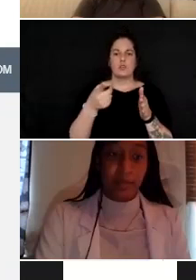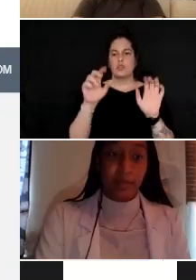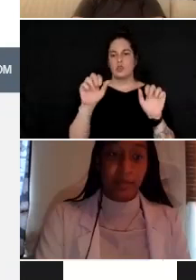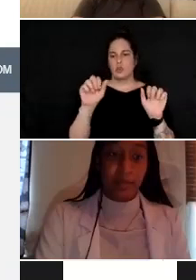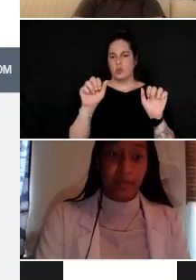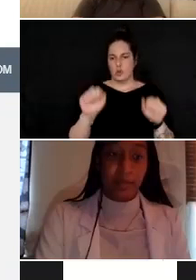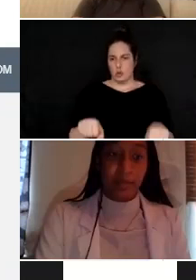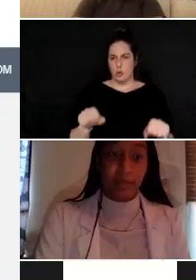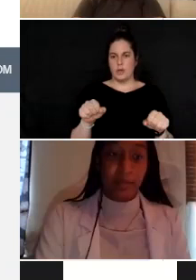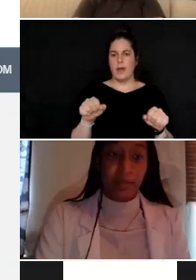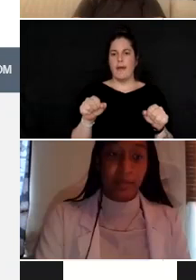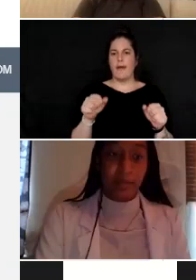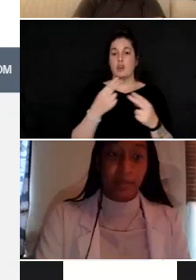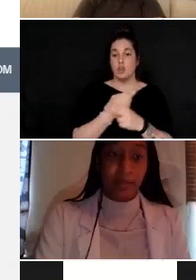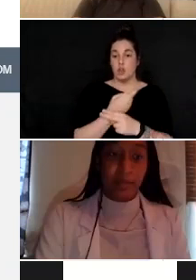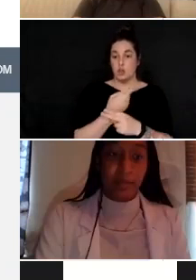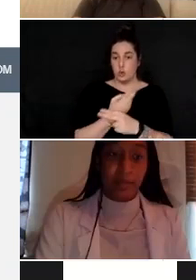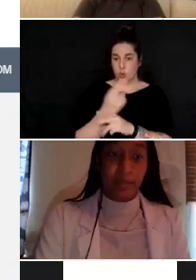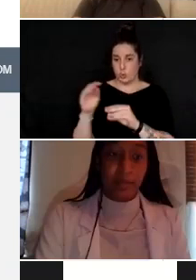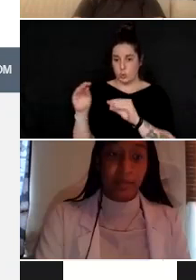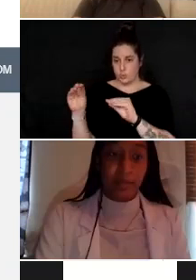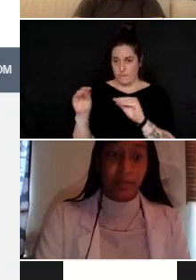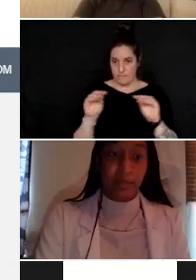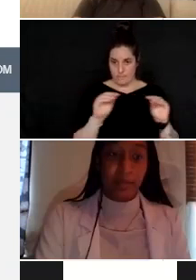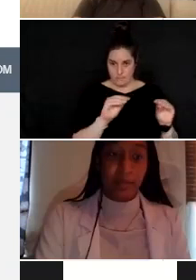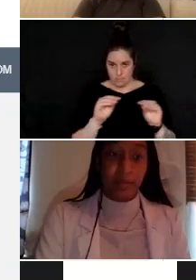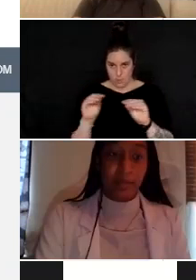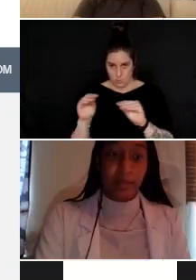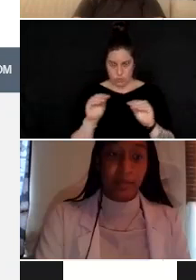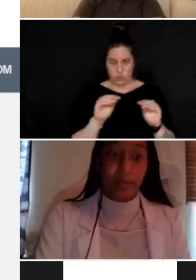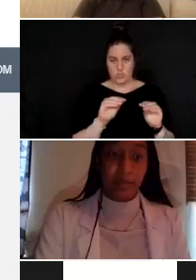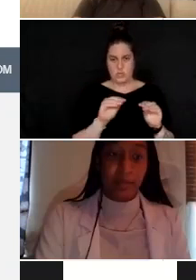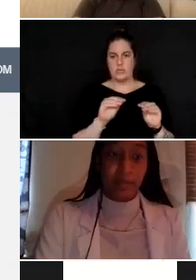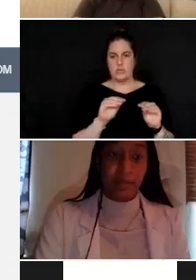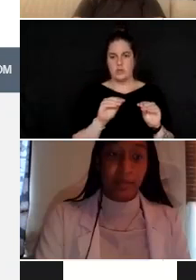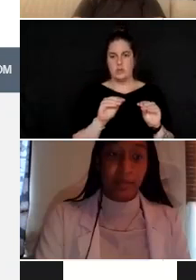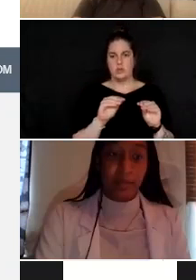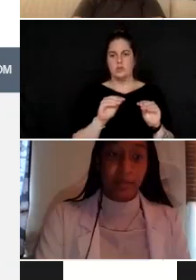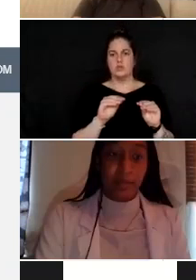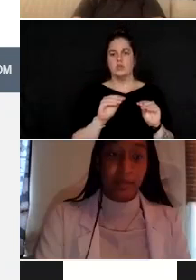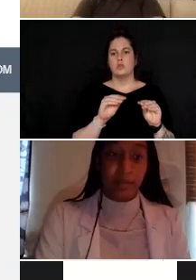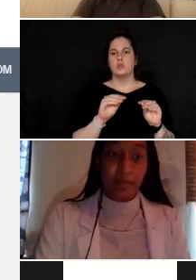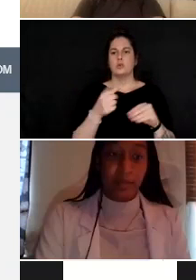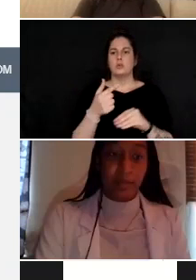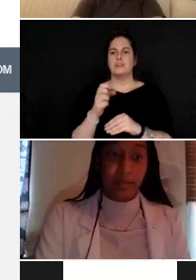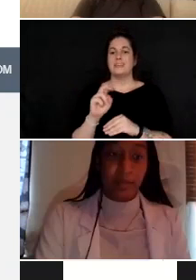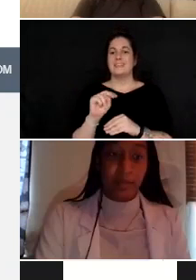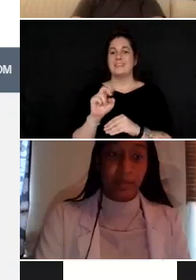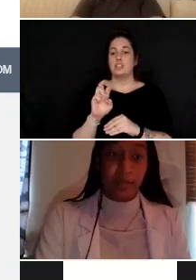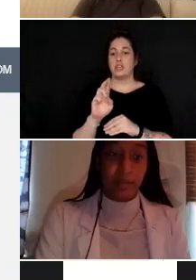utilize motion to generate heat.